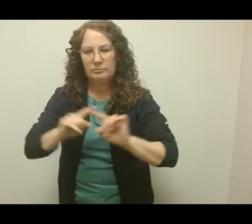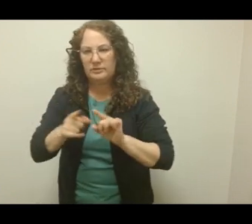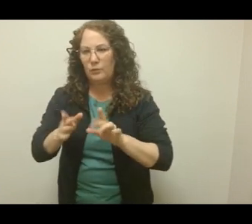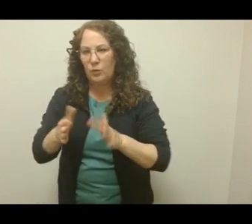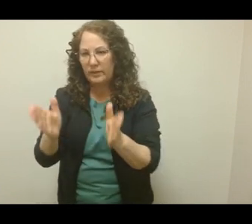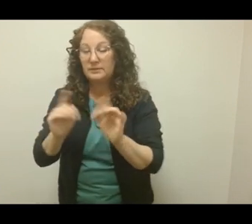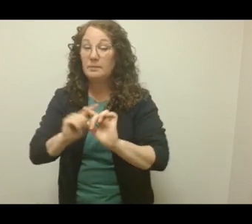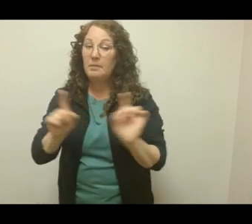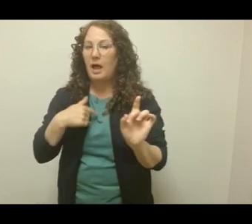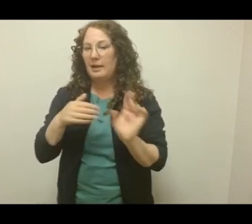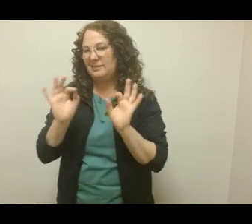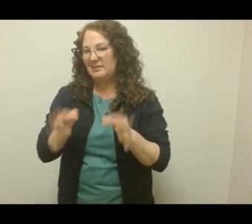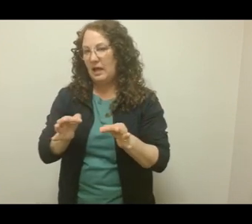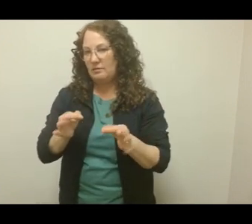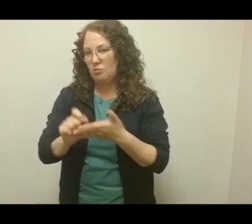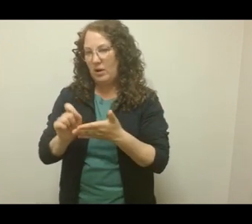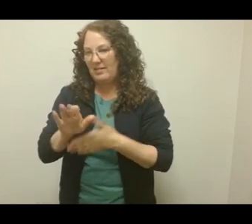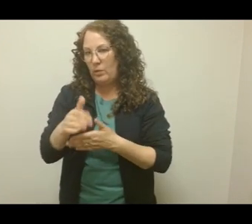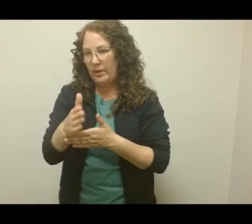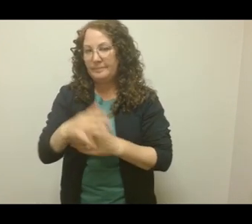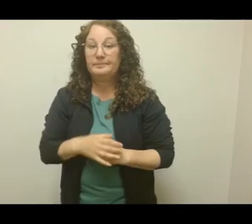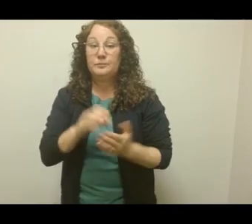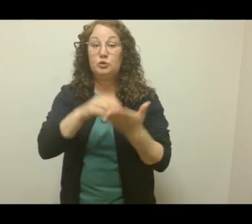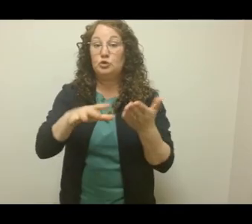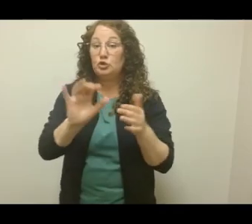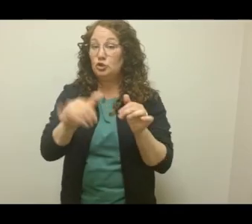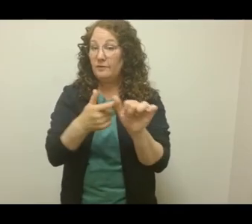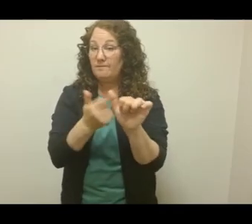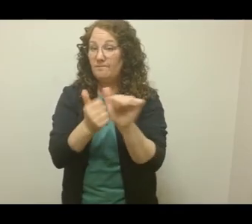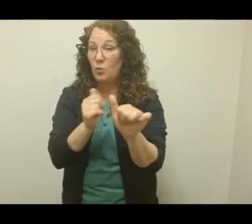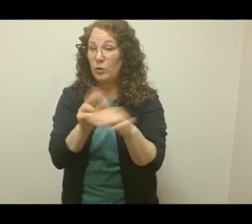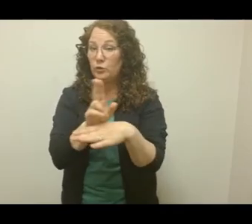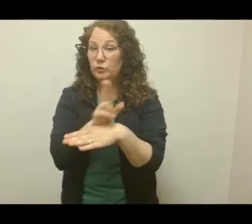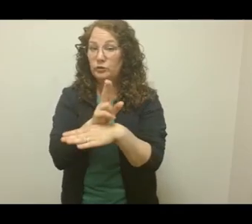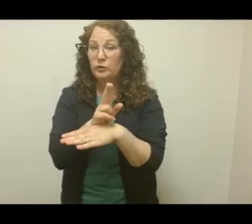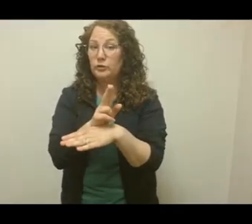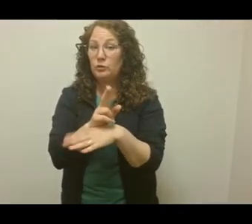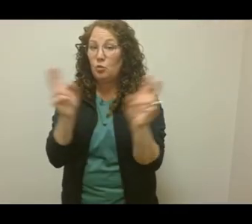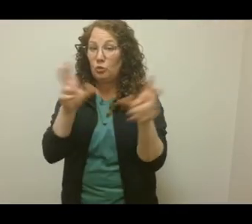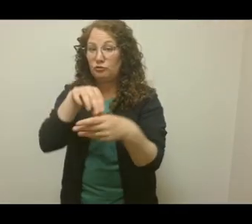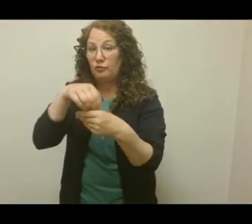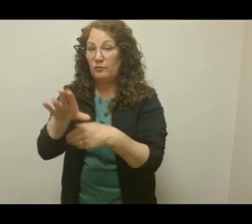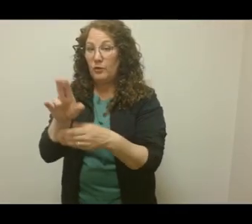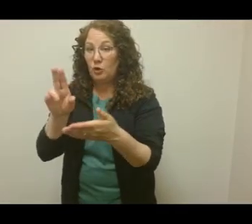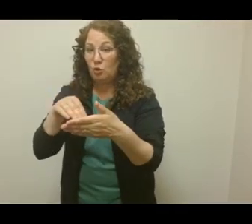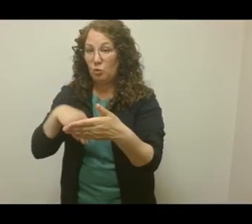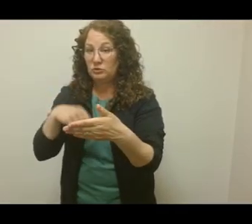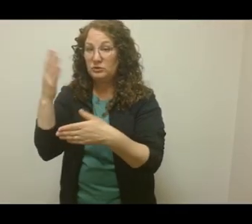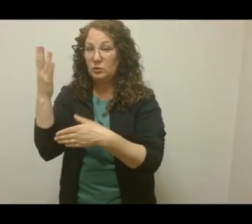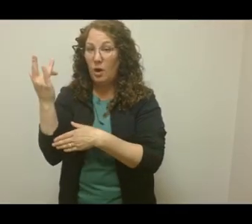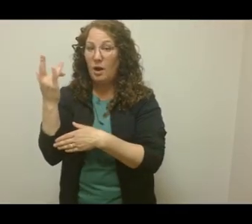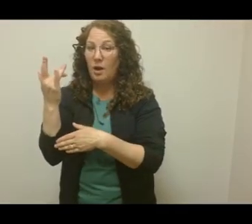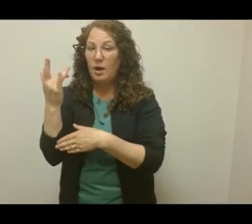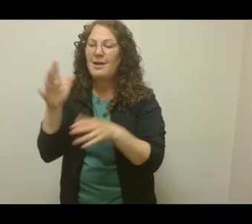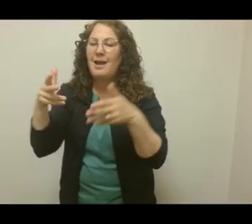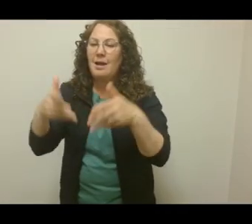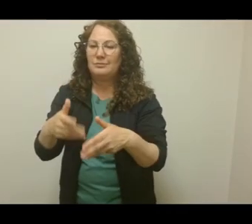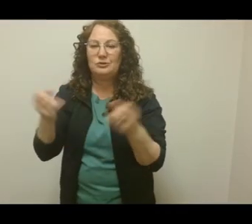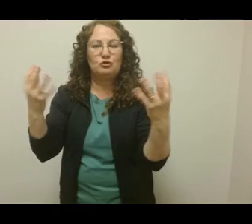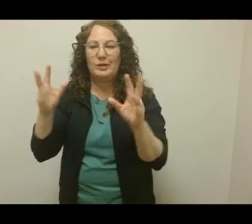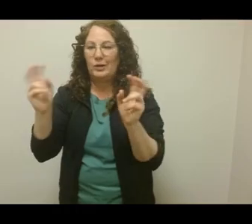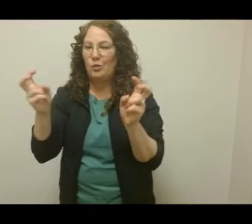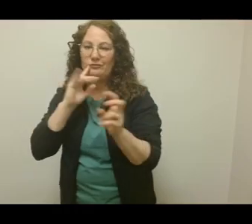but I chose to write it this way. Students should avoid using quotes in their notes because this results in too many quotes in